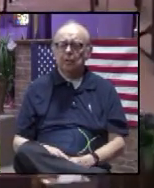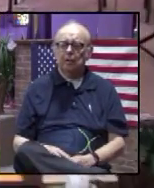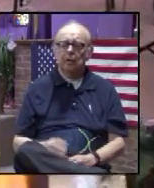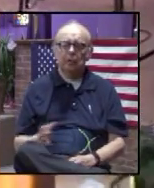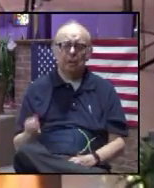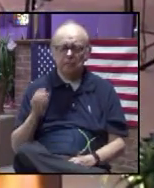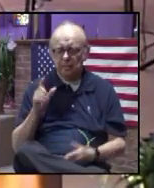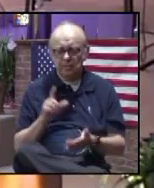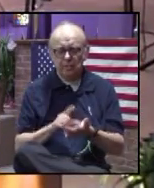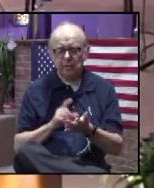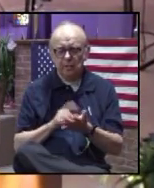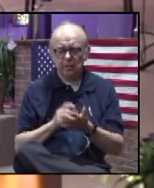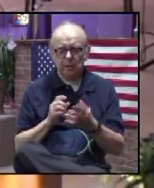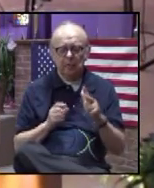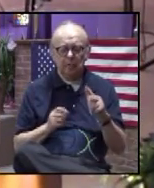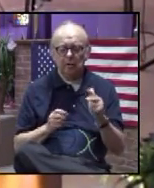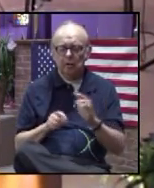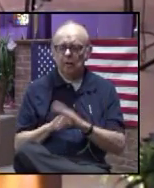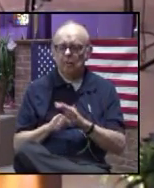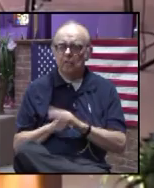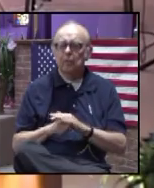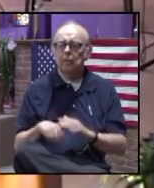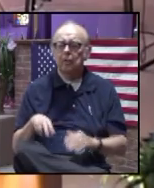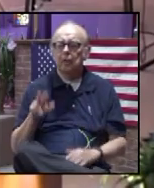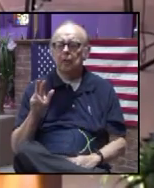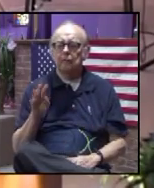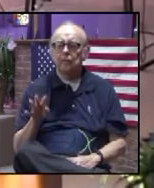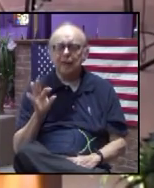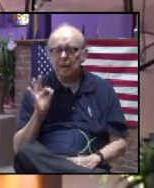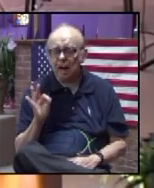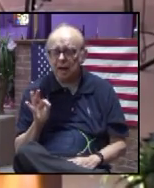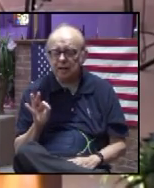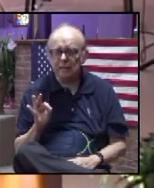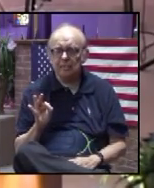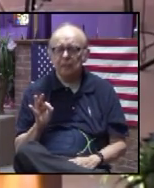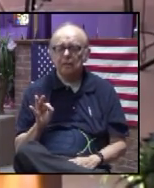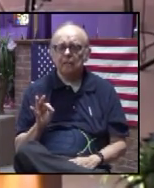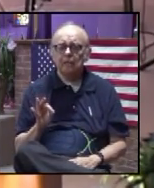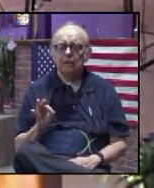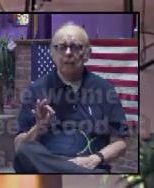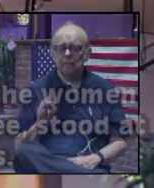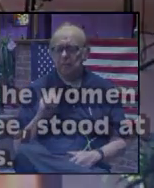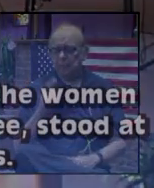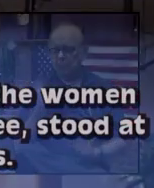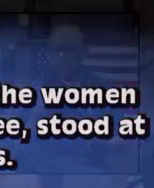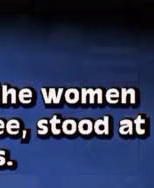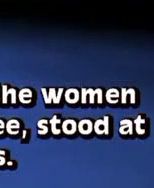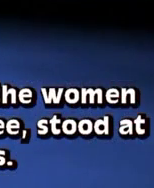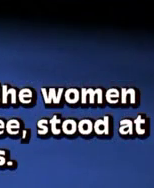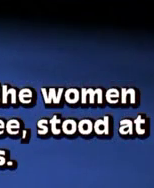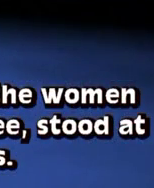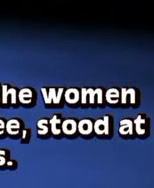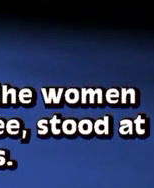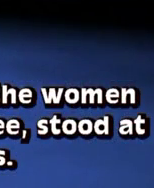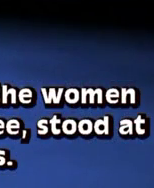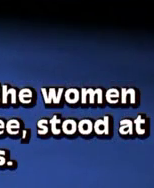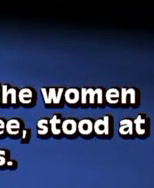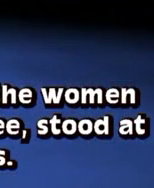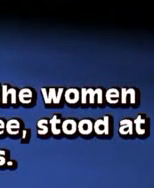And in Luke chapter 23 and verse number 49, it said, but all who knew him,